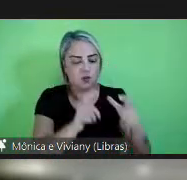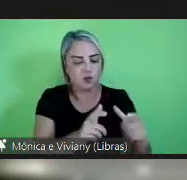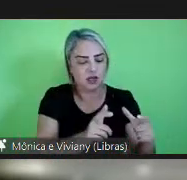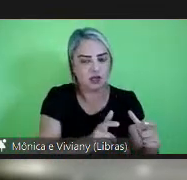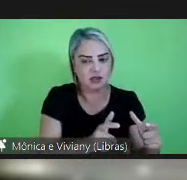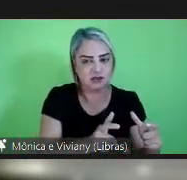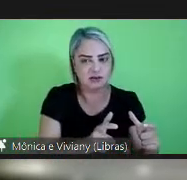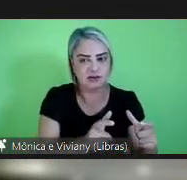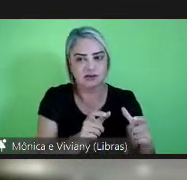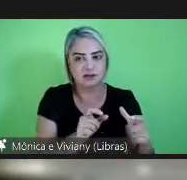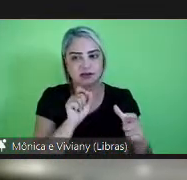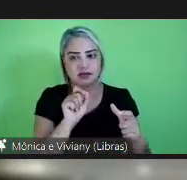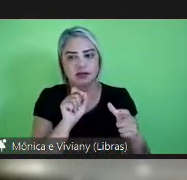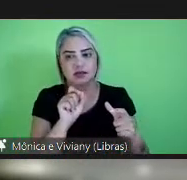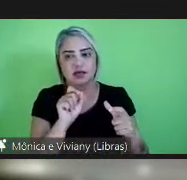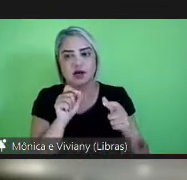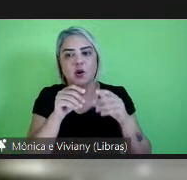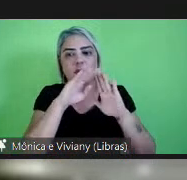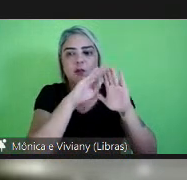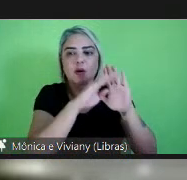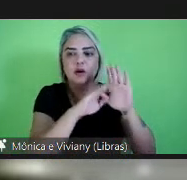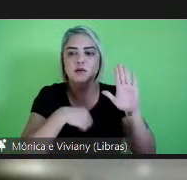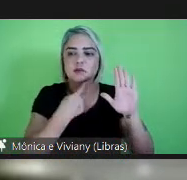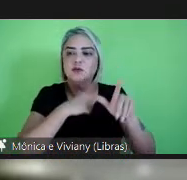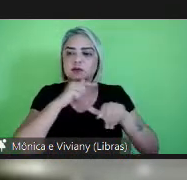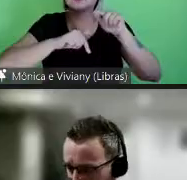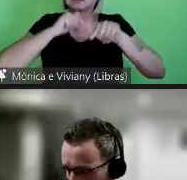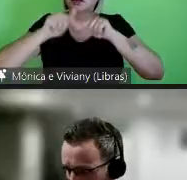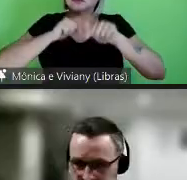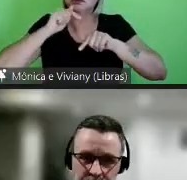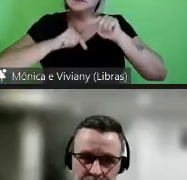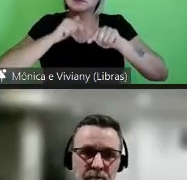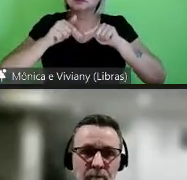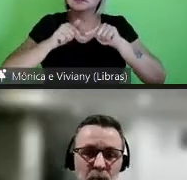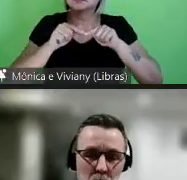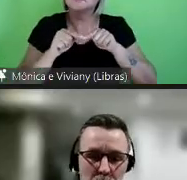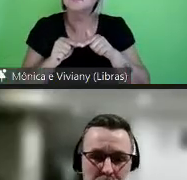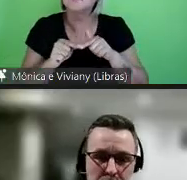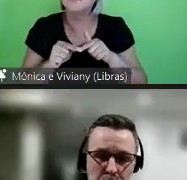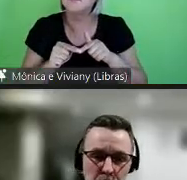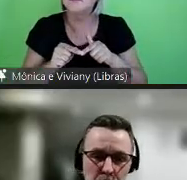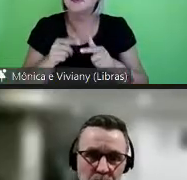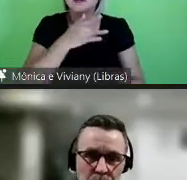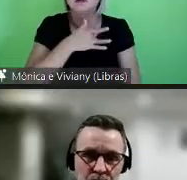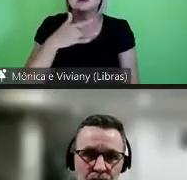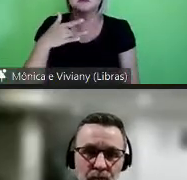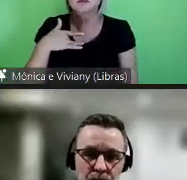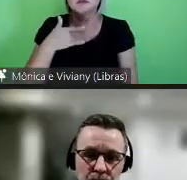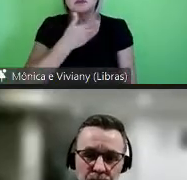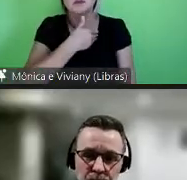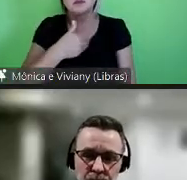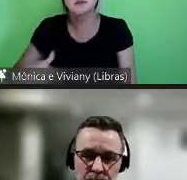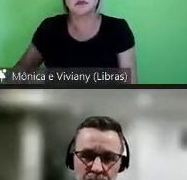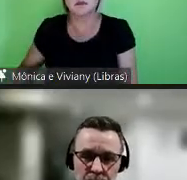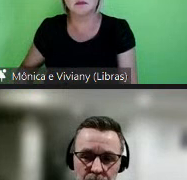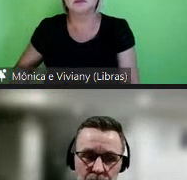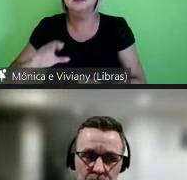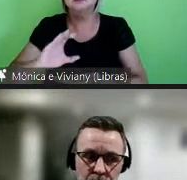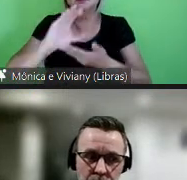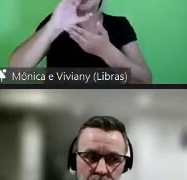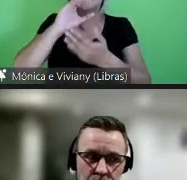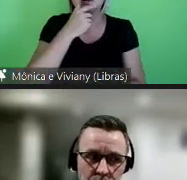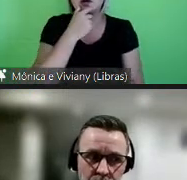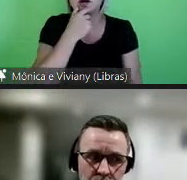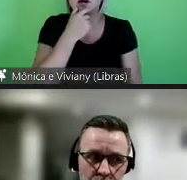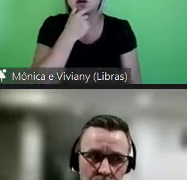programme lead. I work on healthy weight in public health in one of the councils in England. It's situated